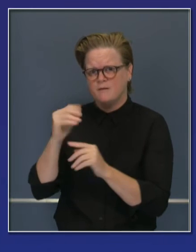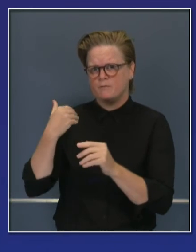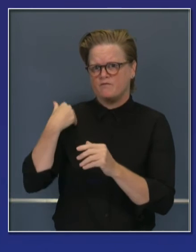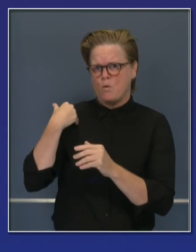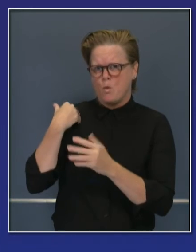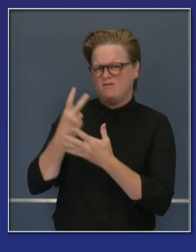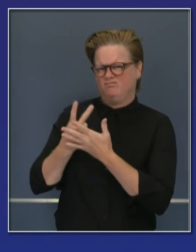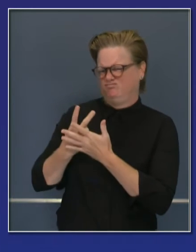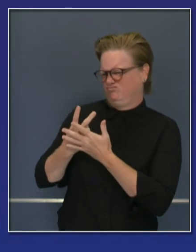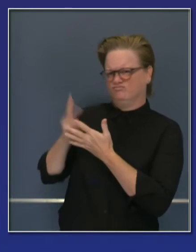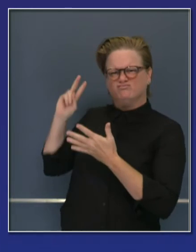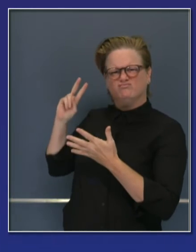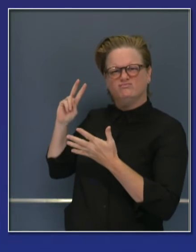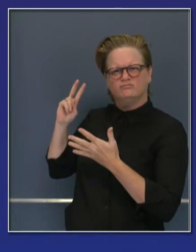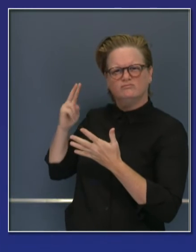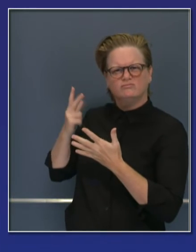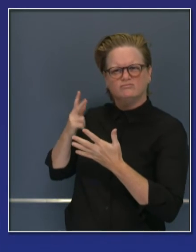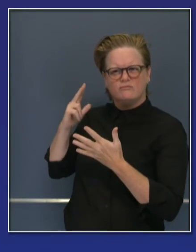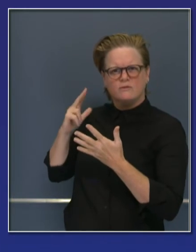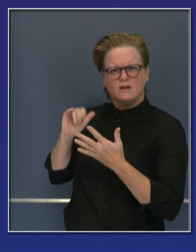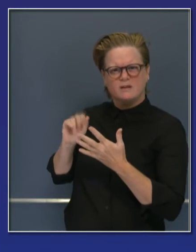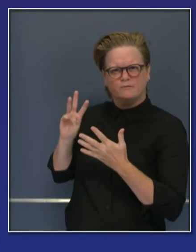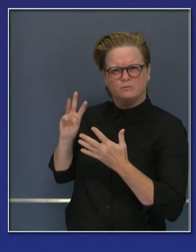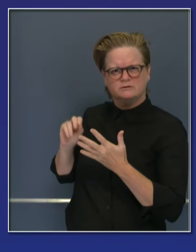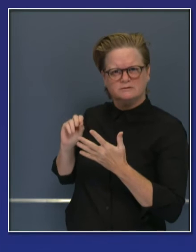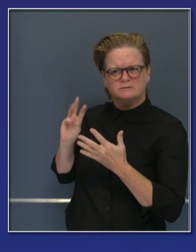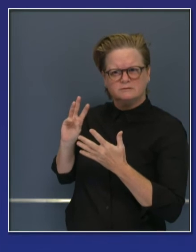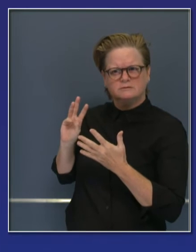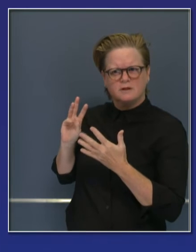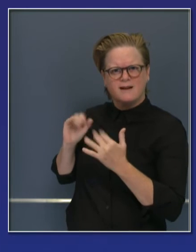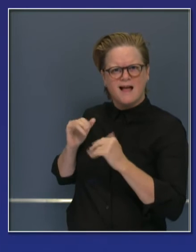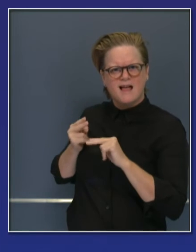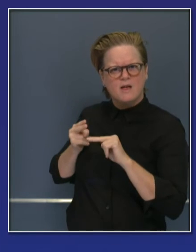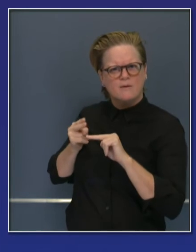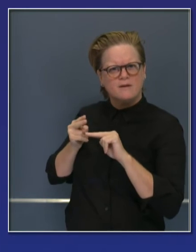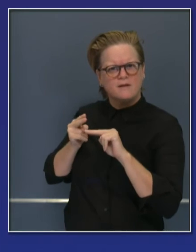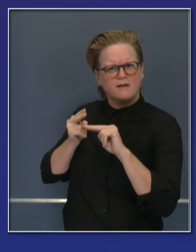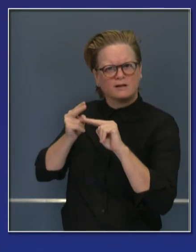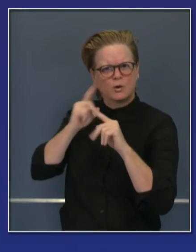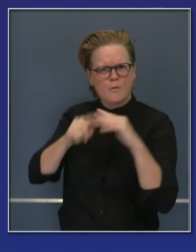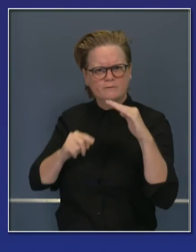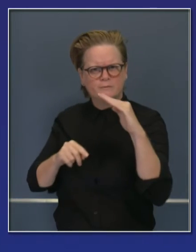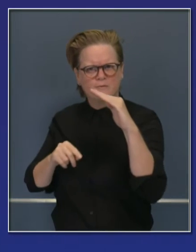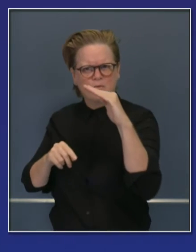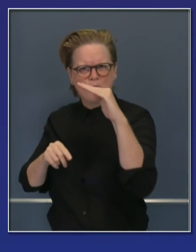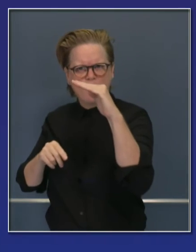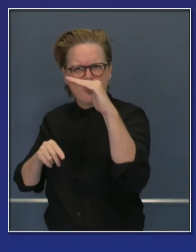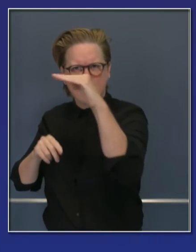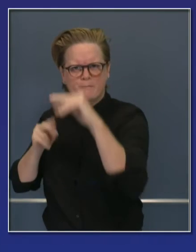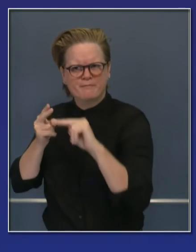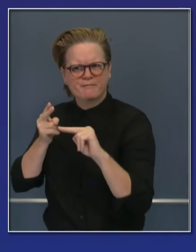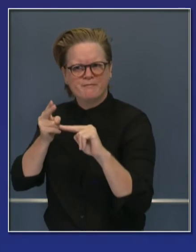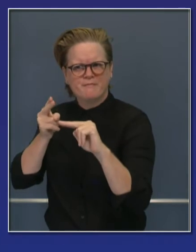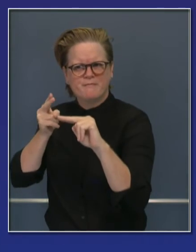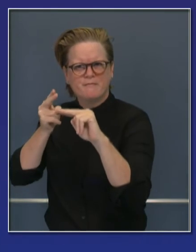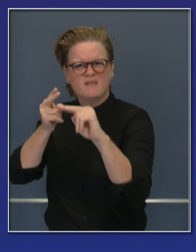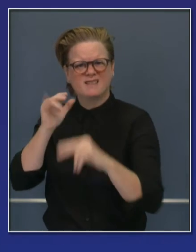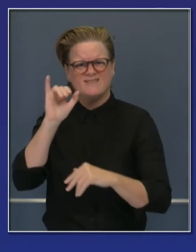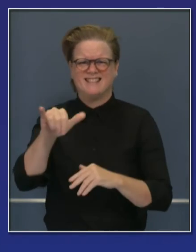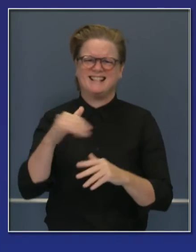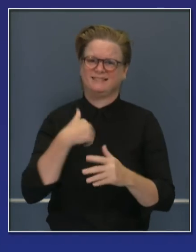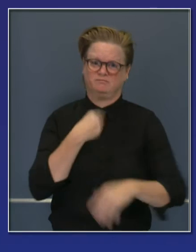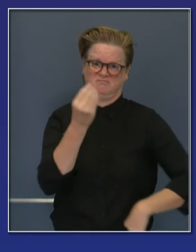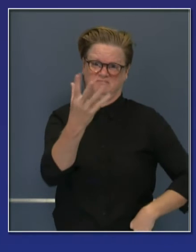So you see the rate of increase growing, and that's the cause of obvious concern and the cause for some of the